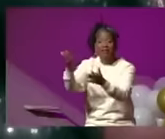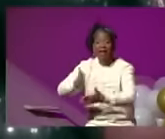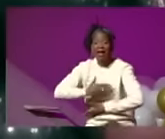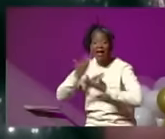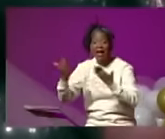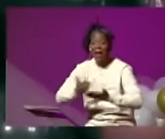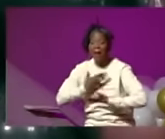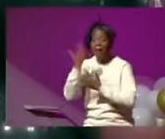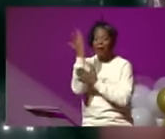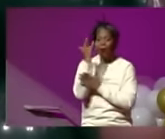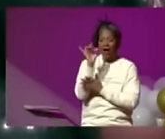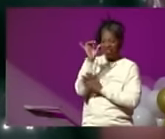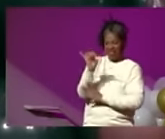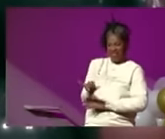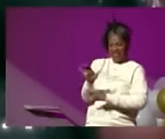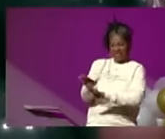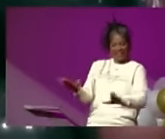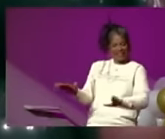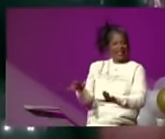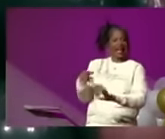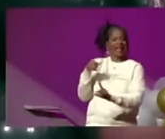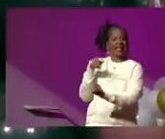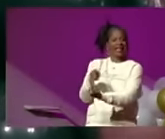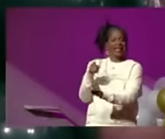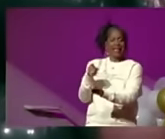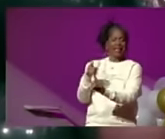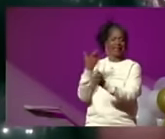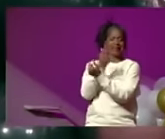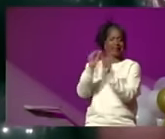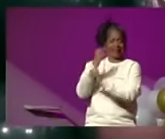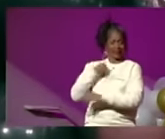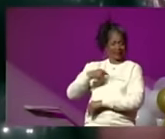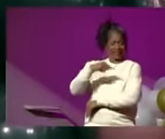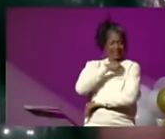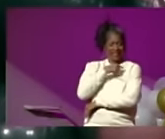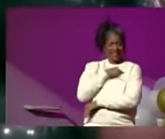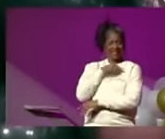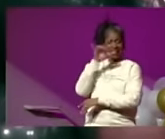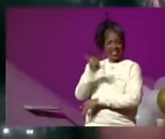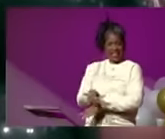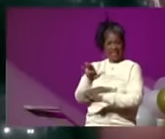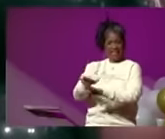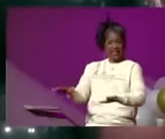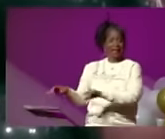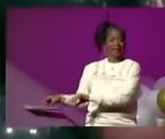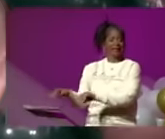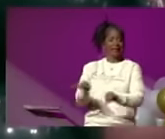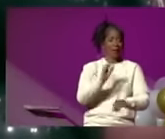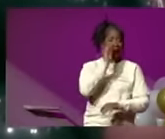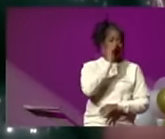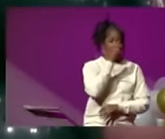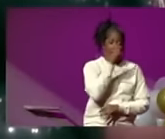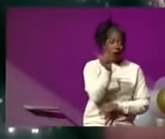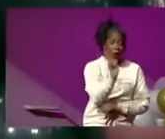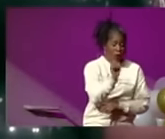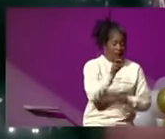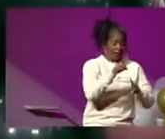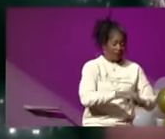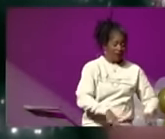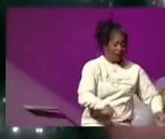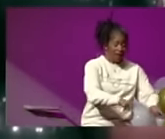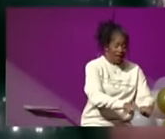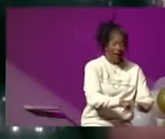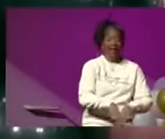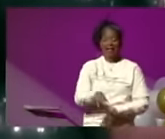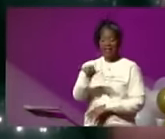child that's the rose of Sharon. It's that child that's the lily of the valley. It's that child that's the bright